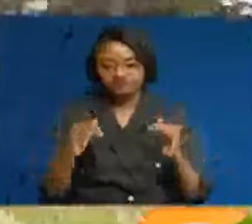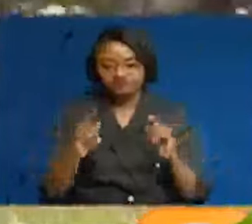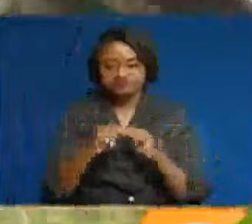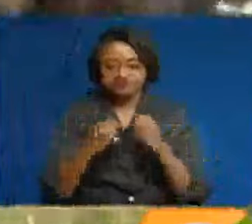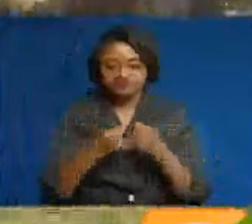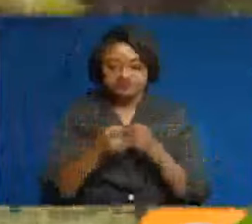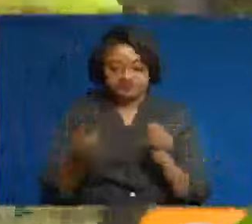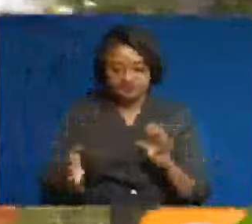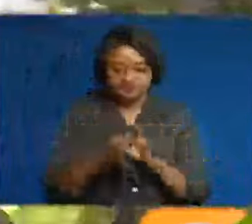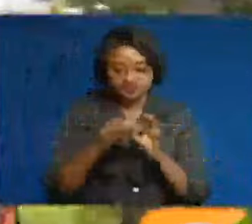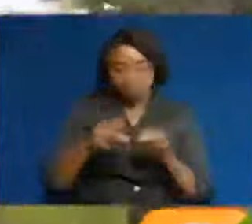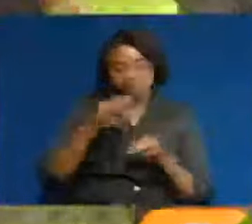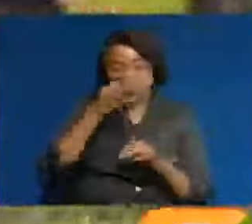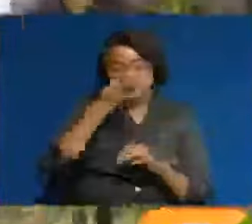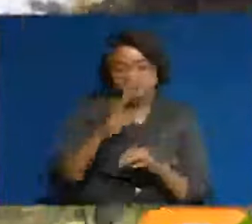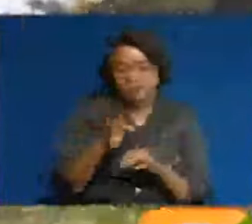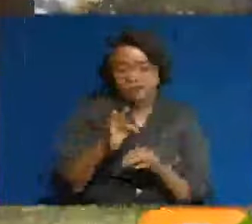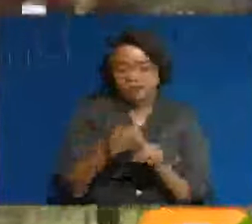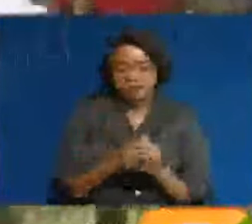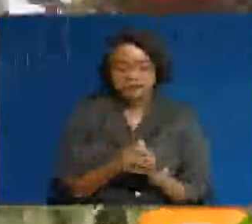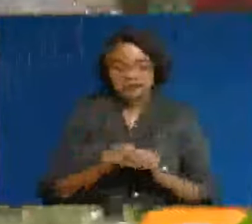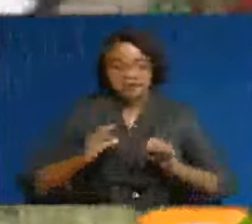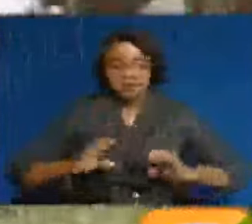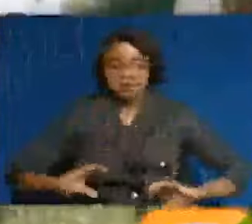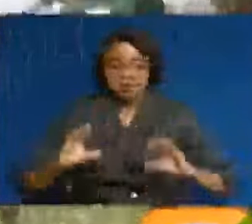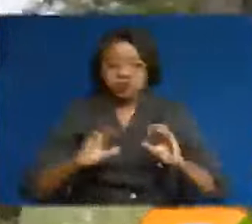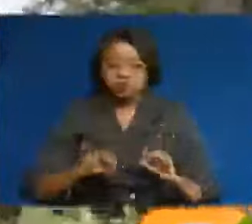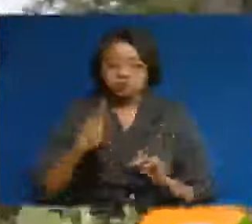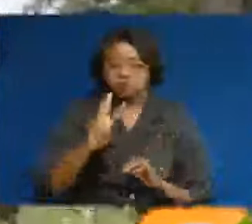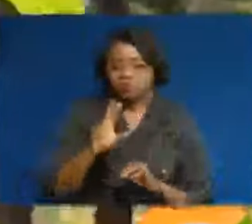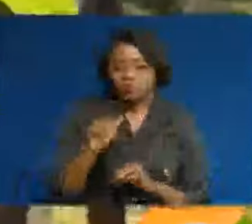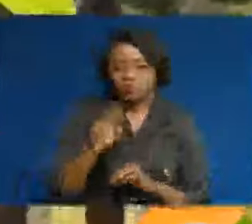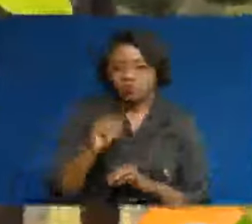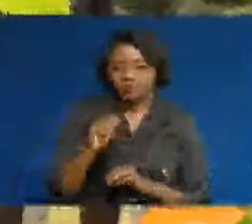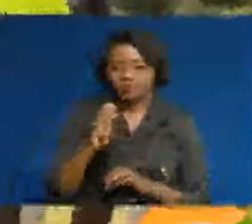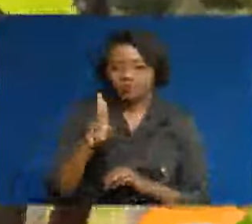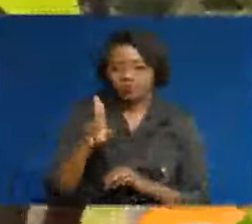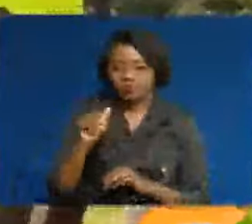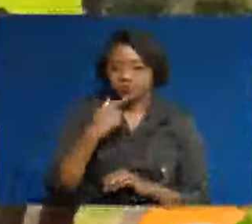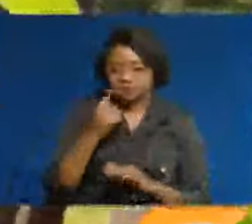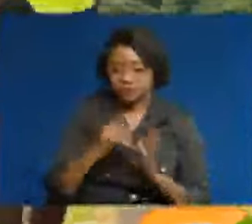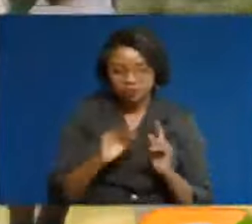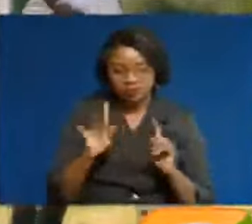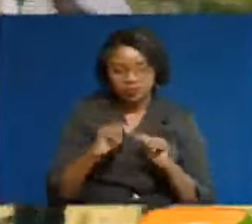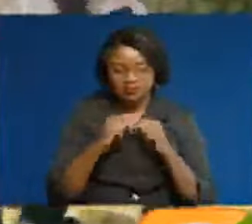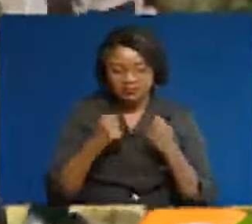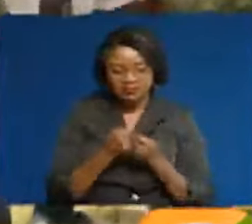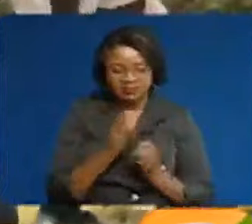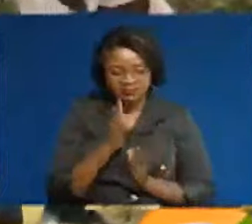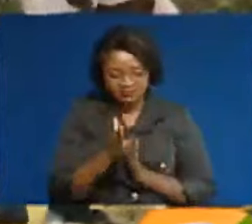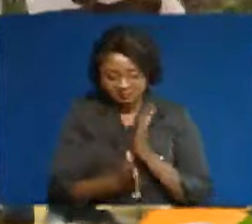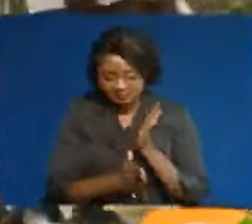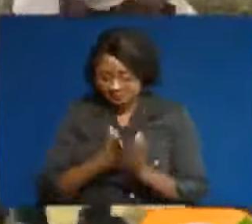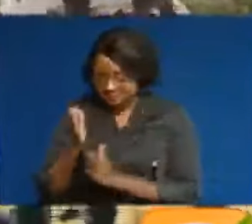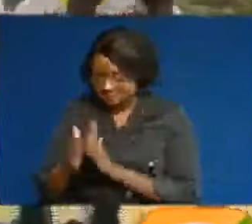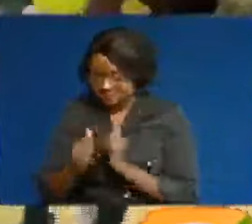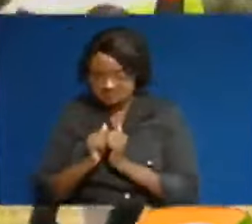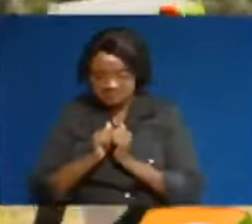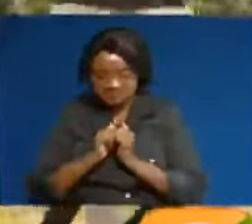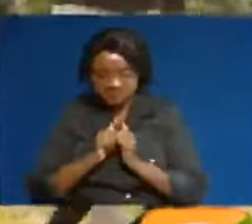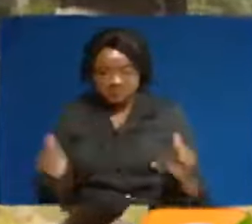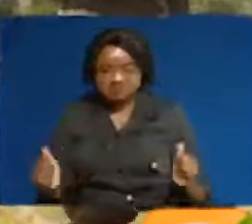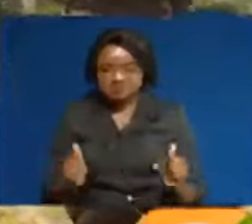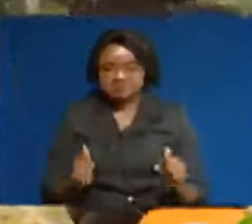Paris. Coach Kevin Bling Wambua says the team has done all they can to prepare adequately for the Olympic